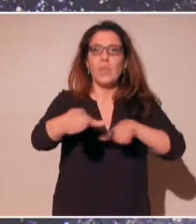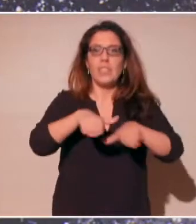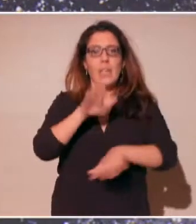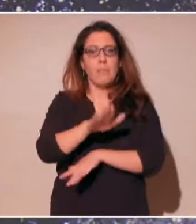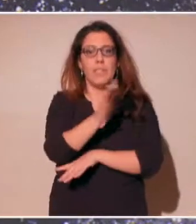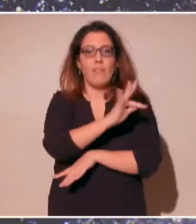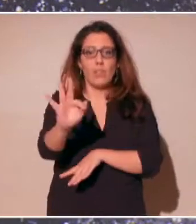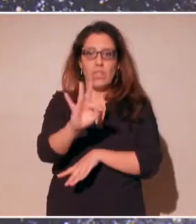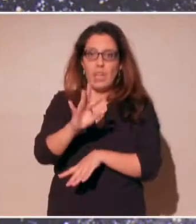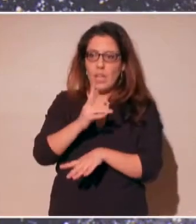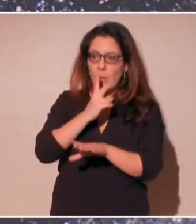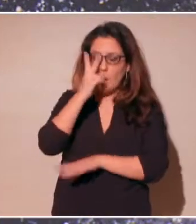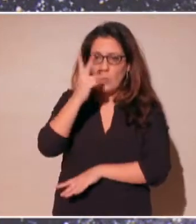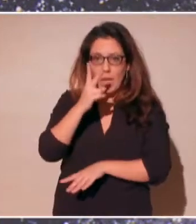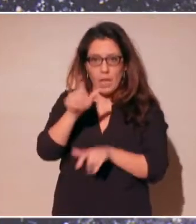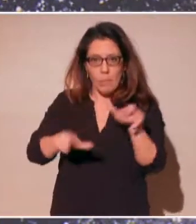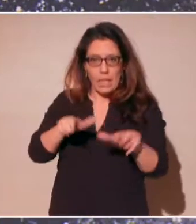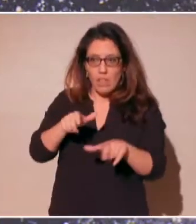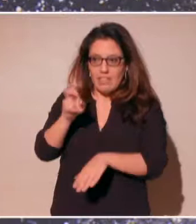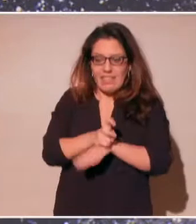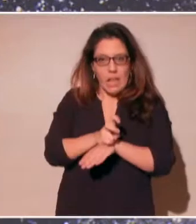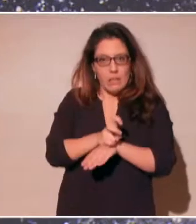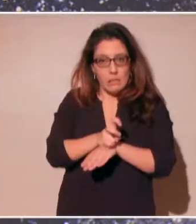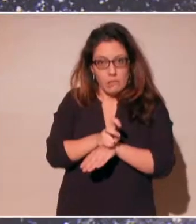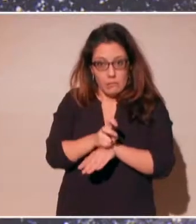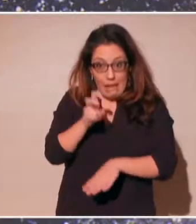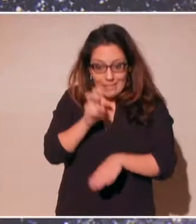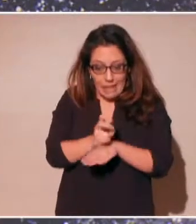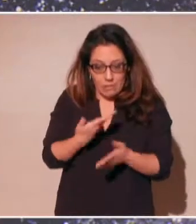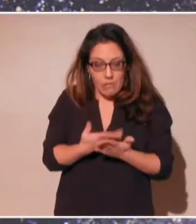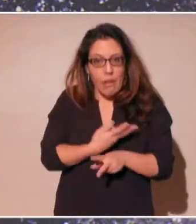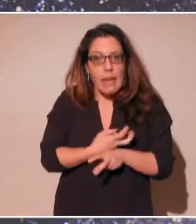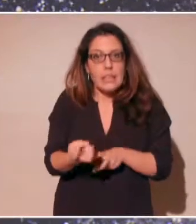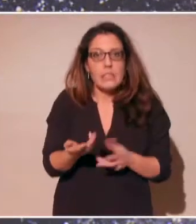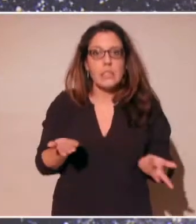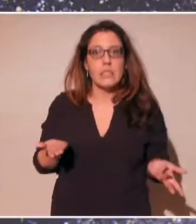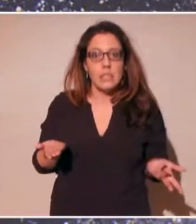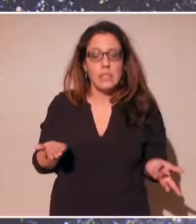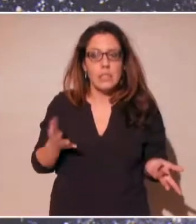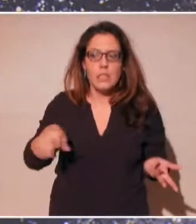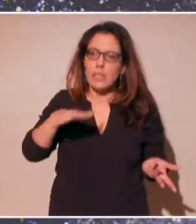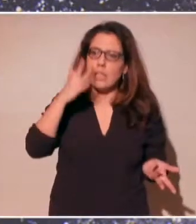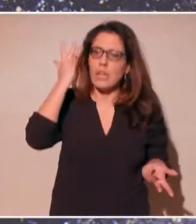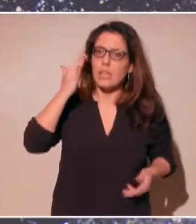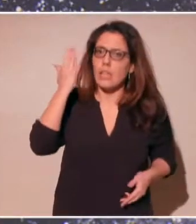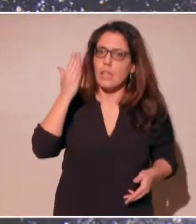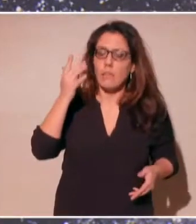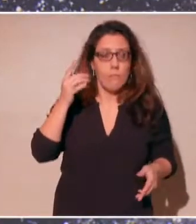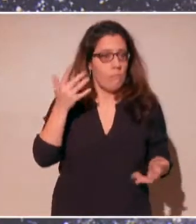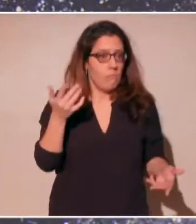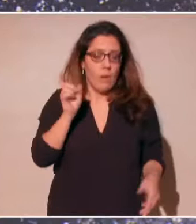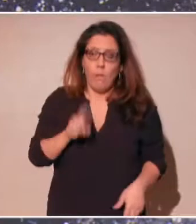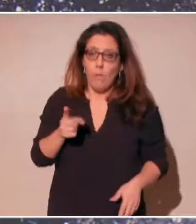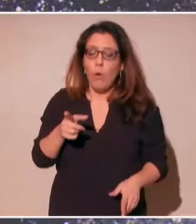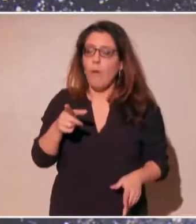because of this ecosystem in France, our capacities to train and to develop these sort of